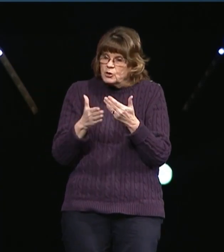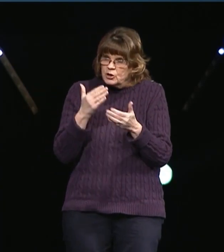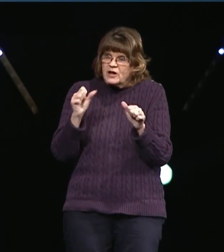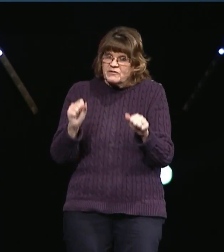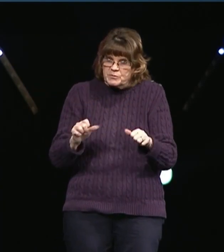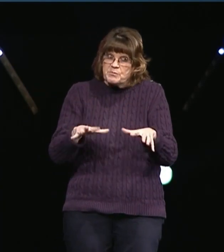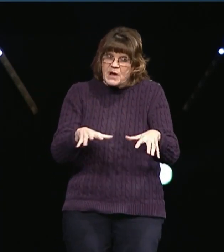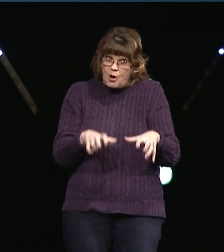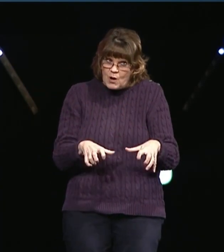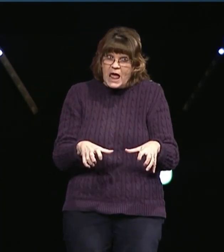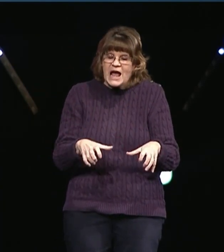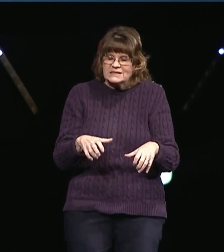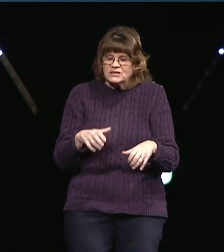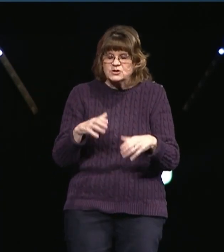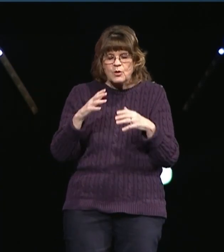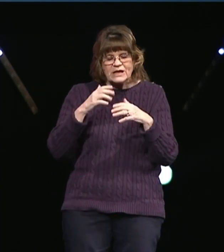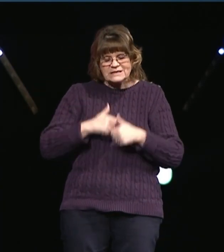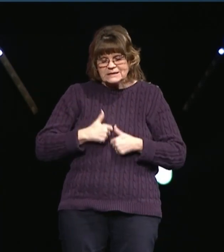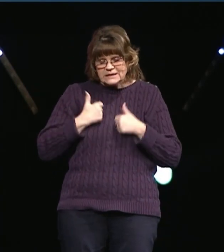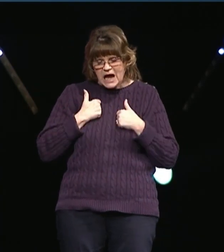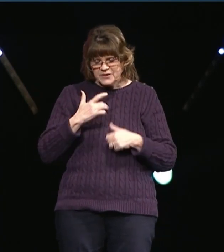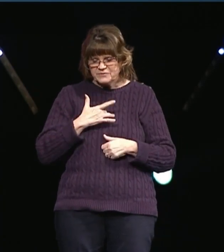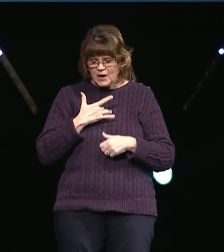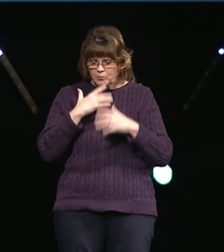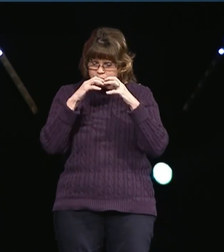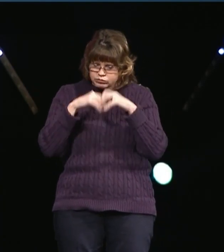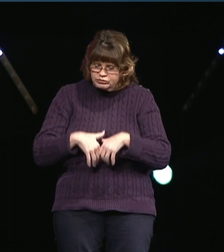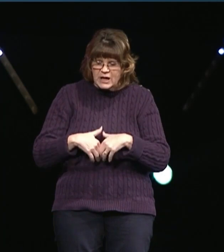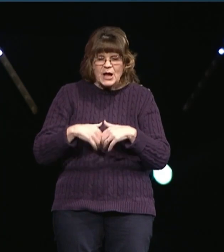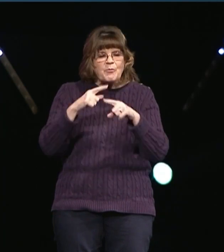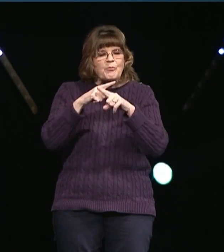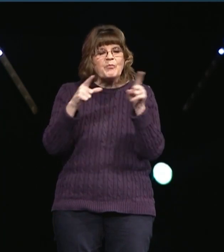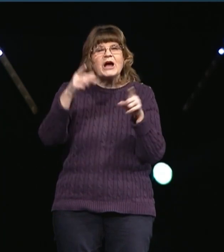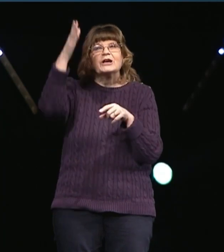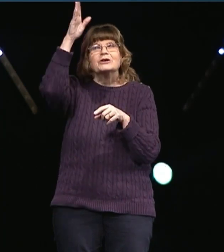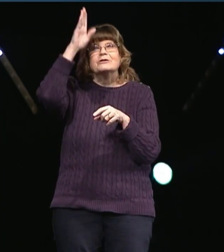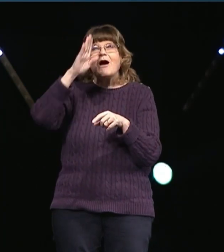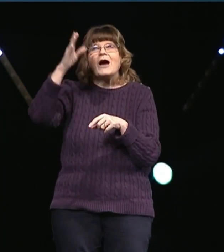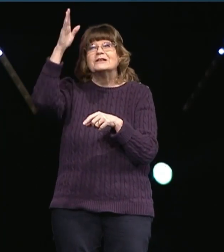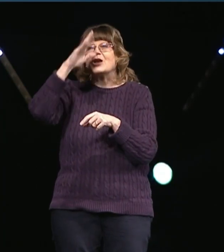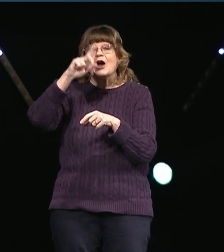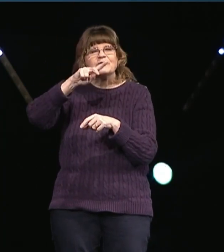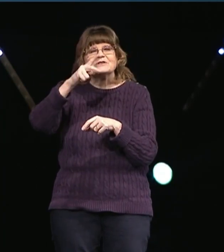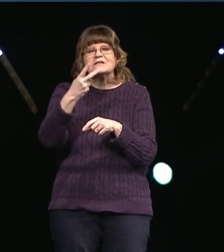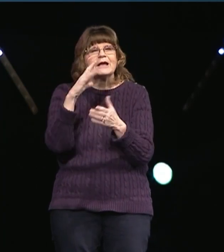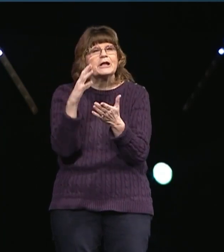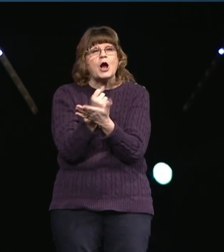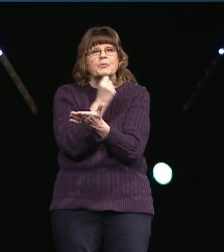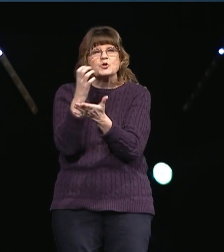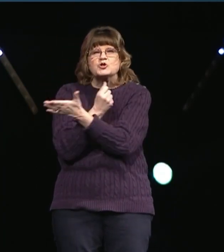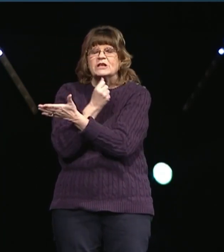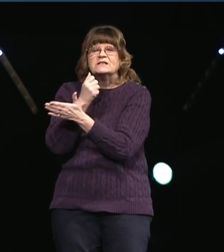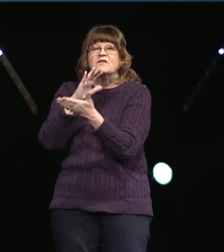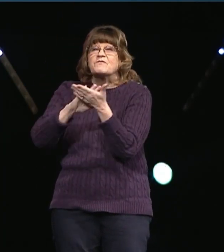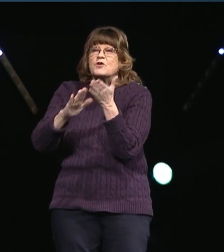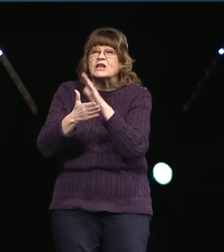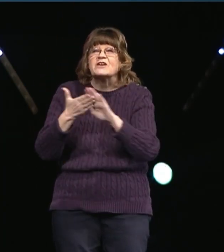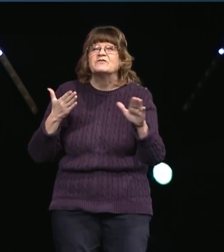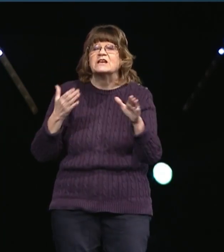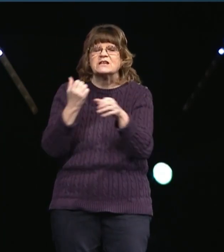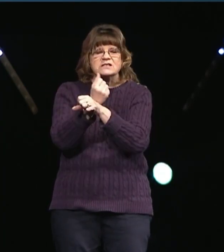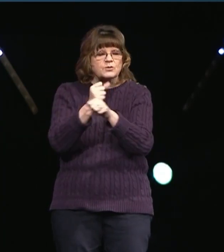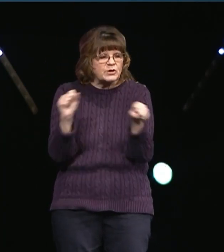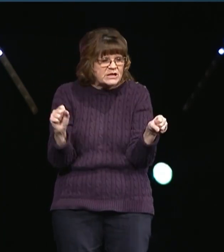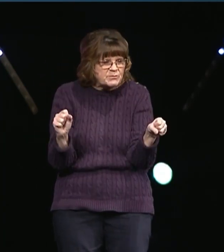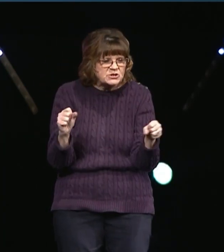seemed to be crumbling around him. But God is a God of second chances. God is a God of great forgiveness and redemption.